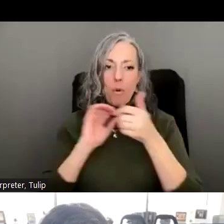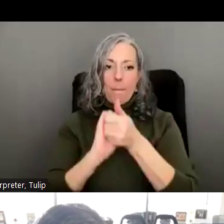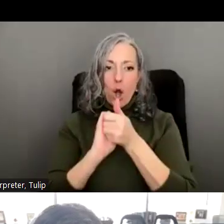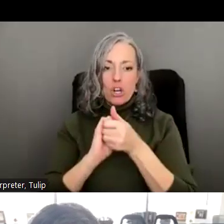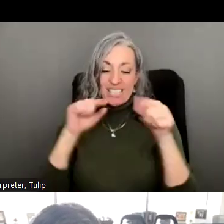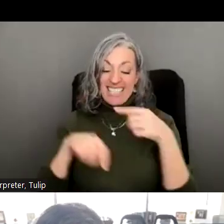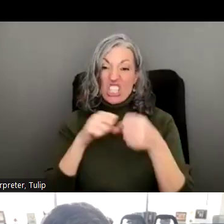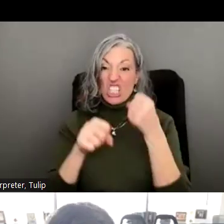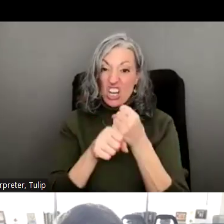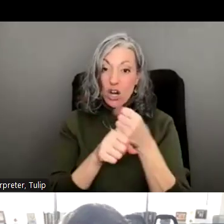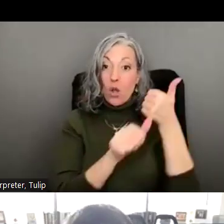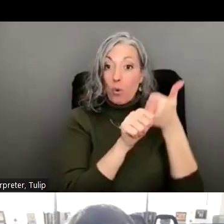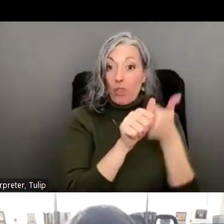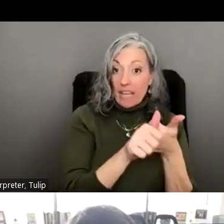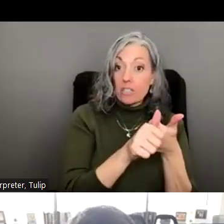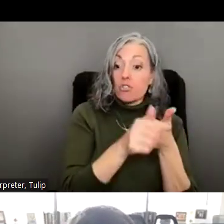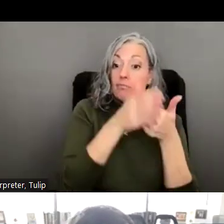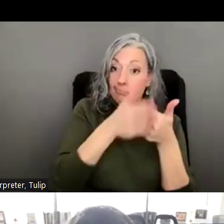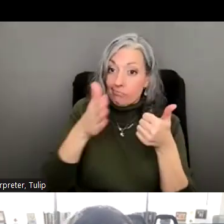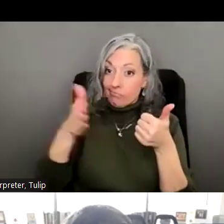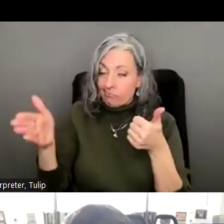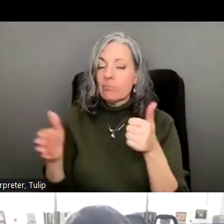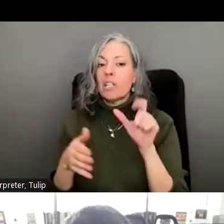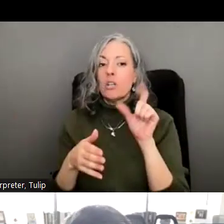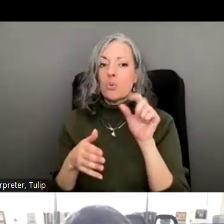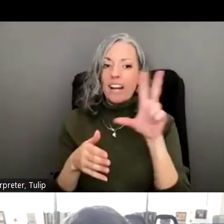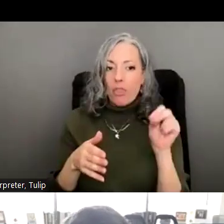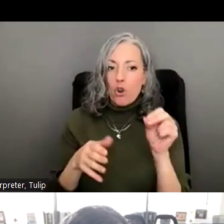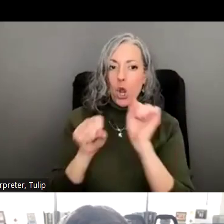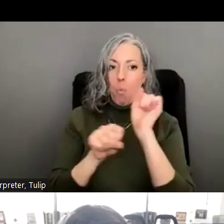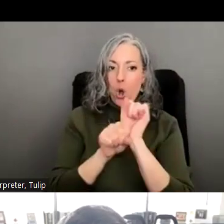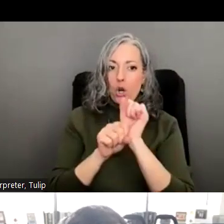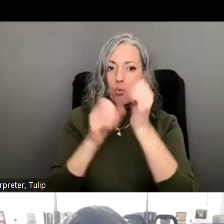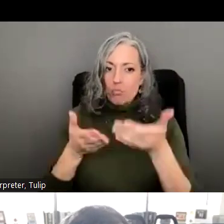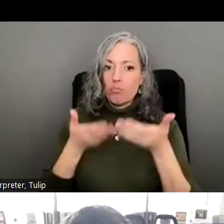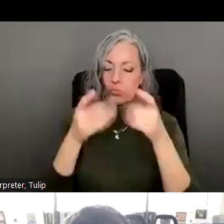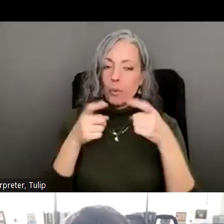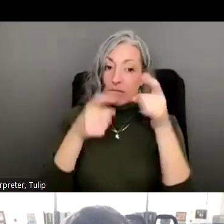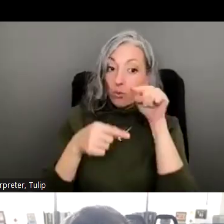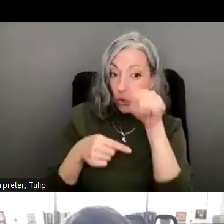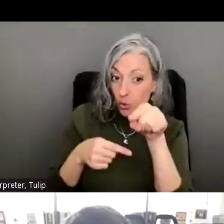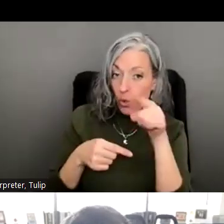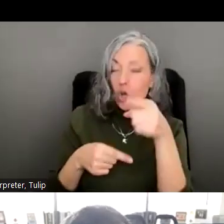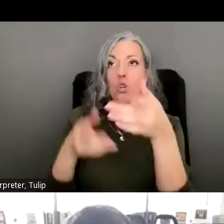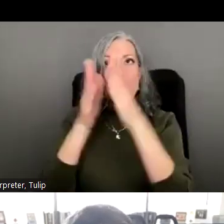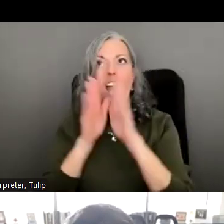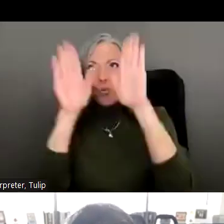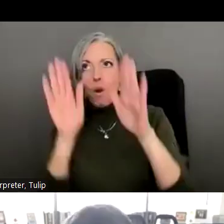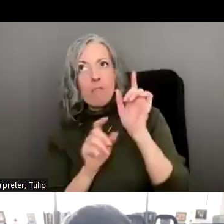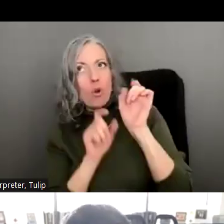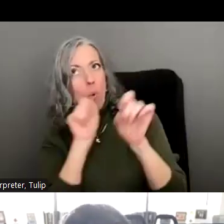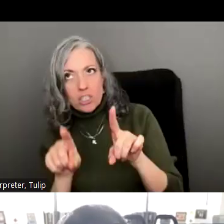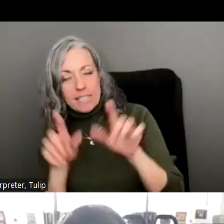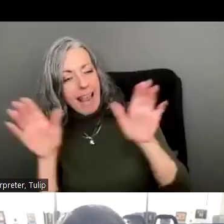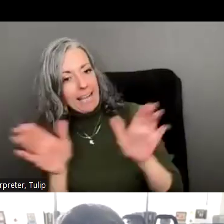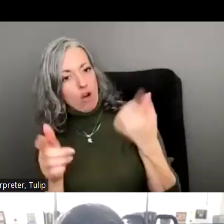year with each stage of this California 2030 work. We've brought it to you. You've asked great questions and